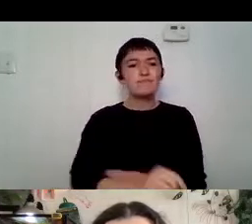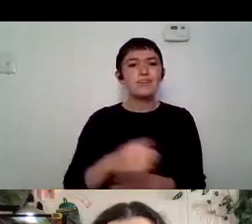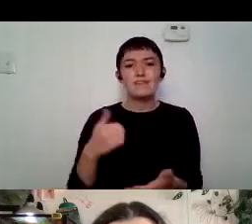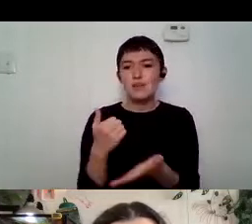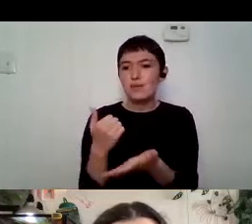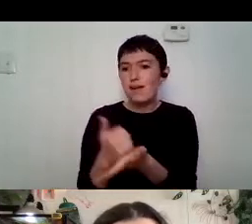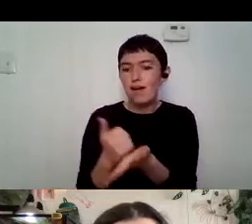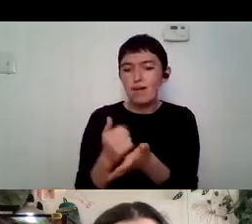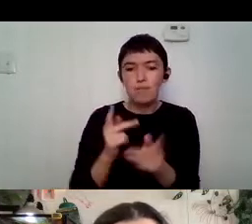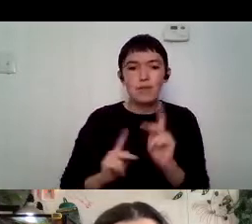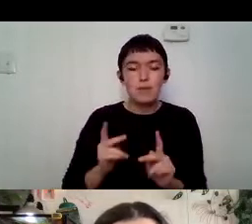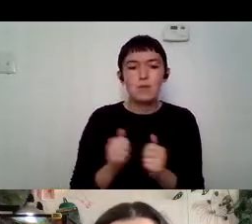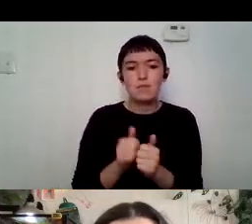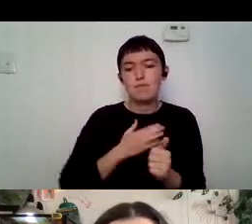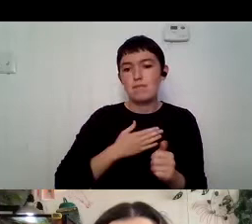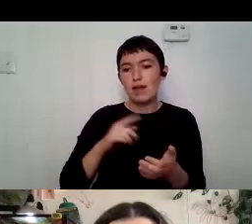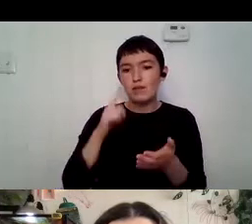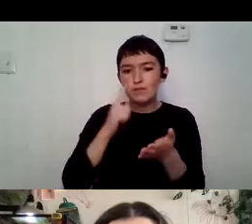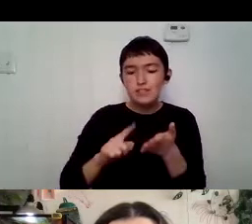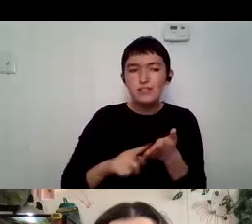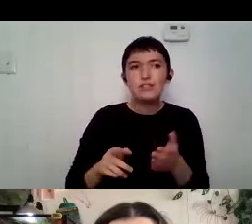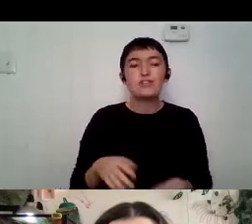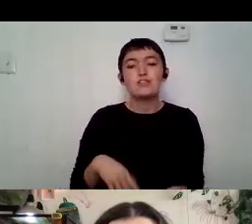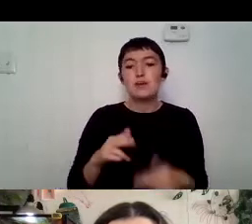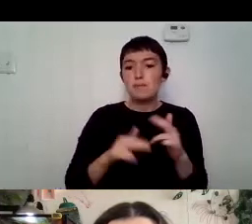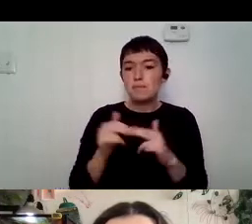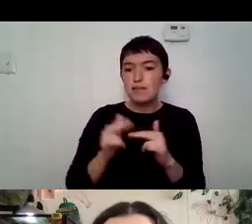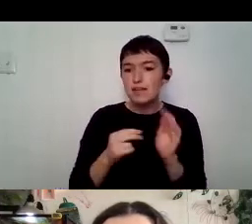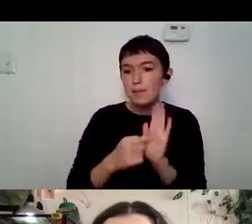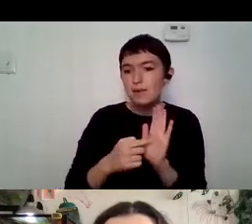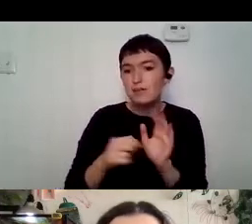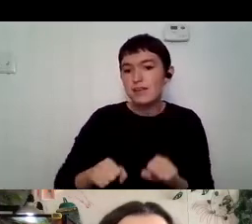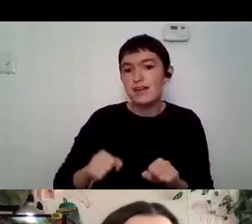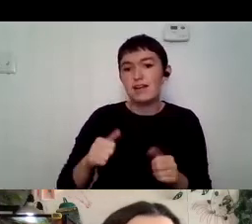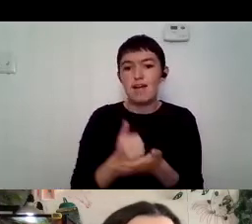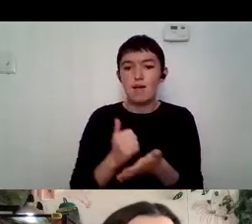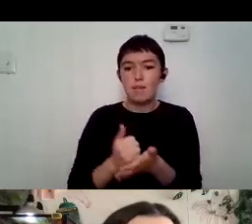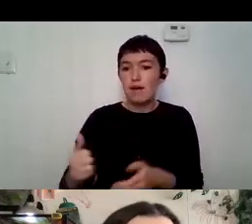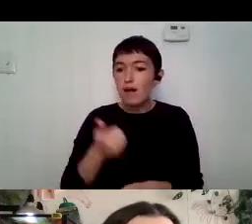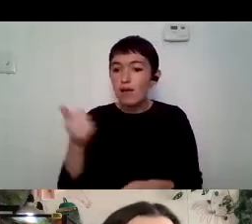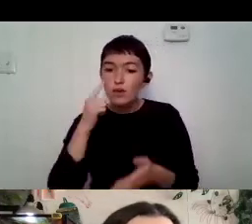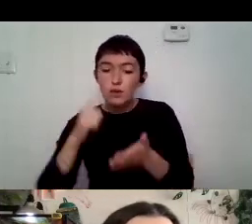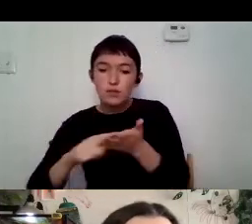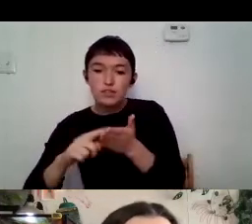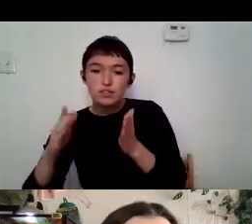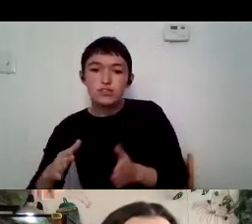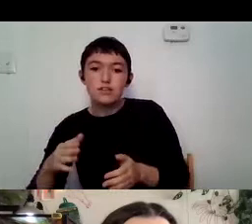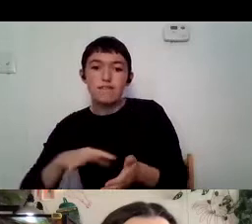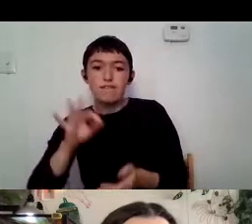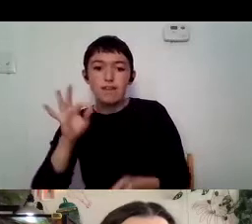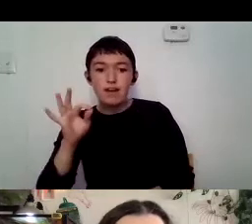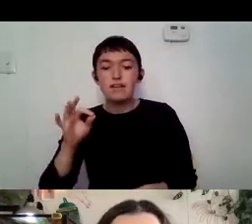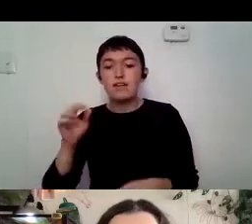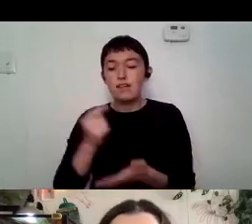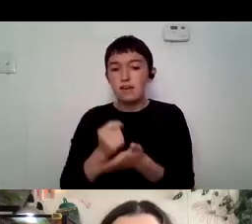So building models that can help other researchers find therapies for diseases, models that can